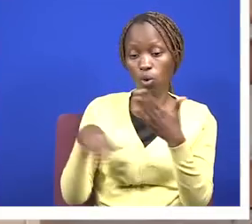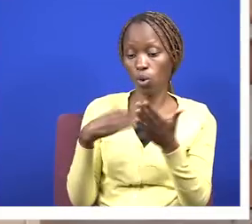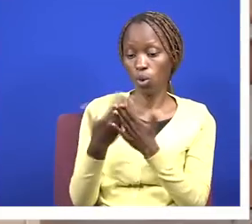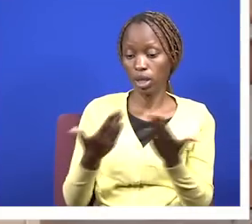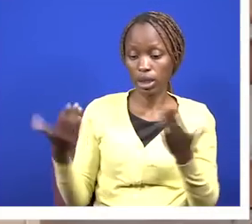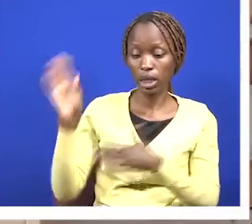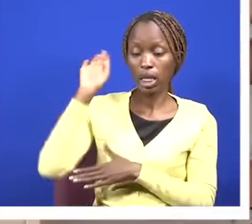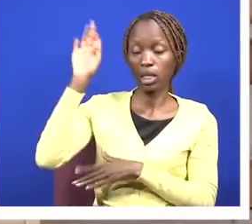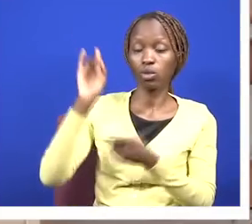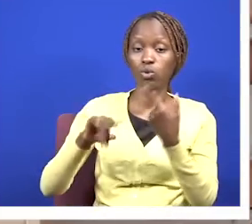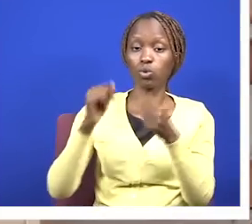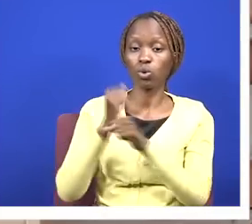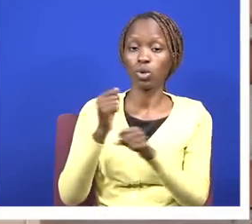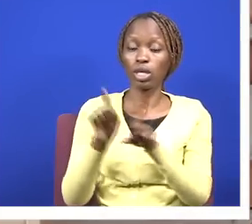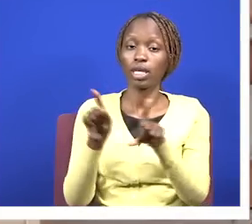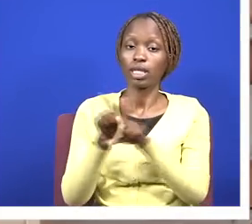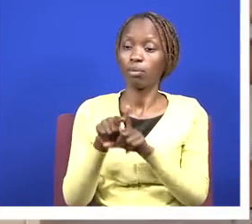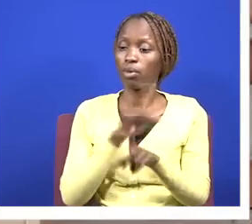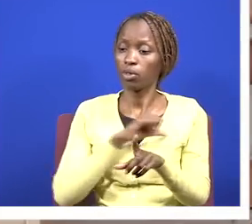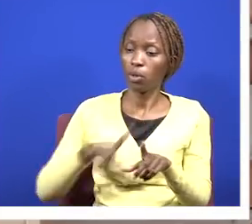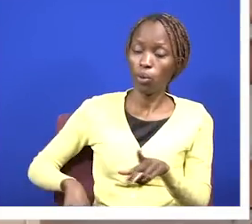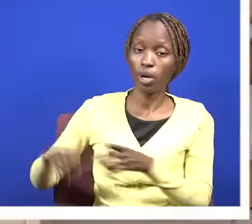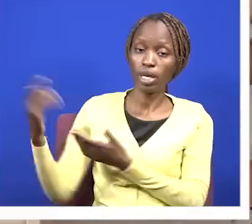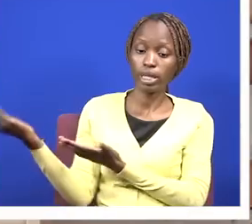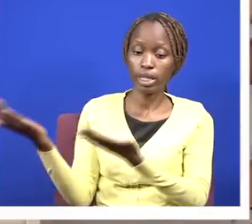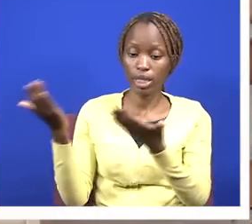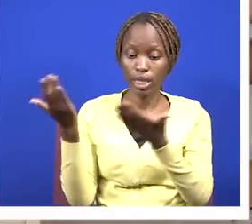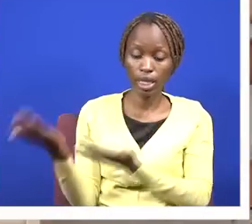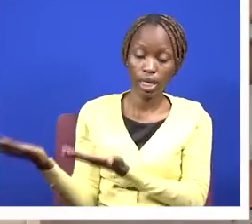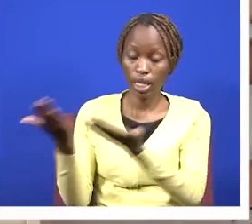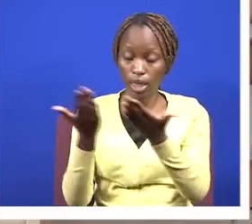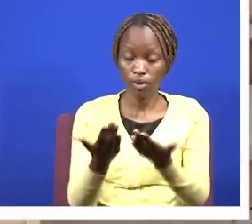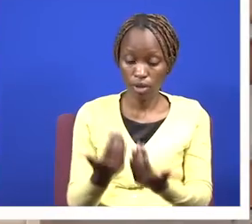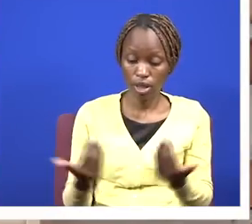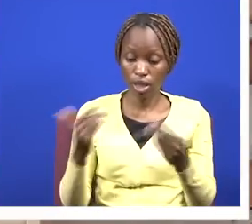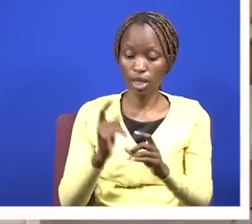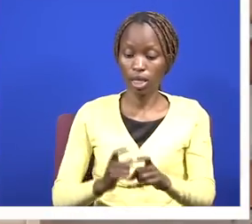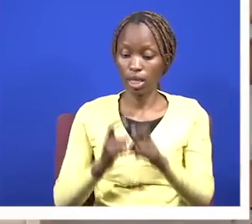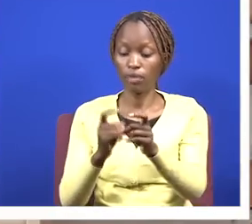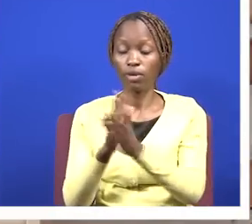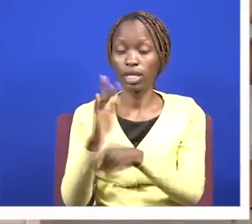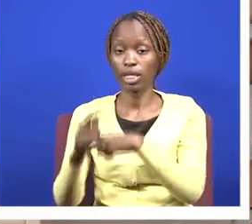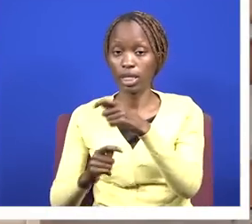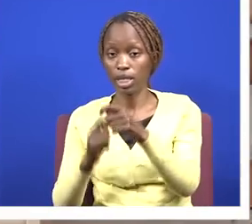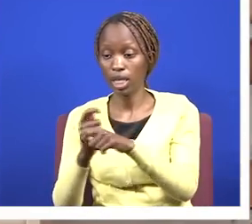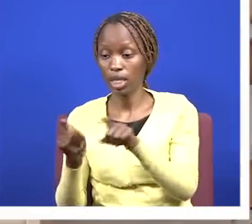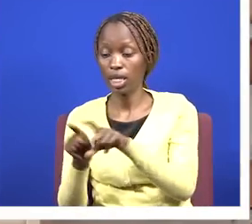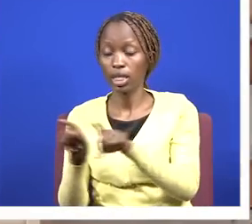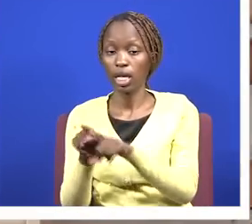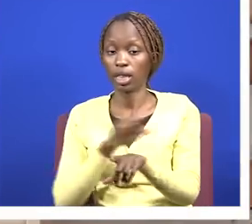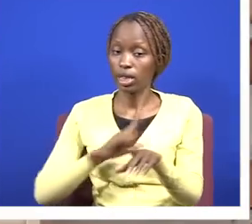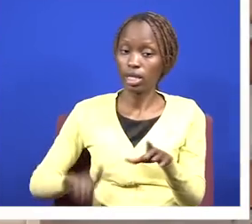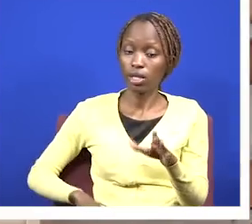do. And he has given his children gifts and talents. And he